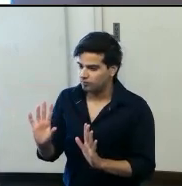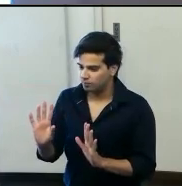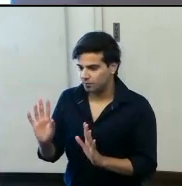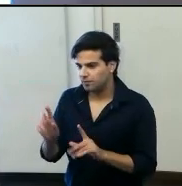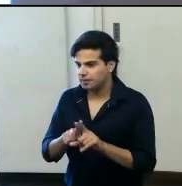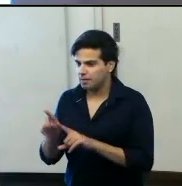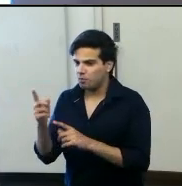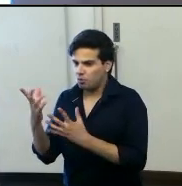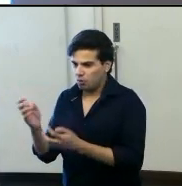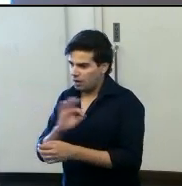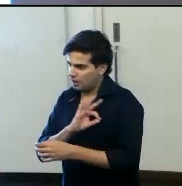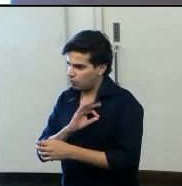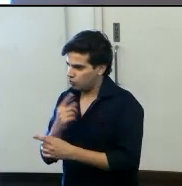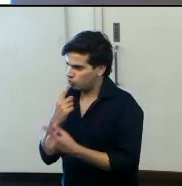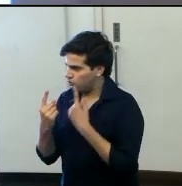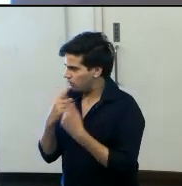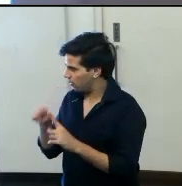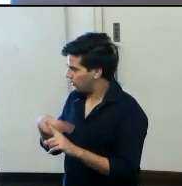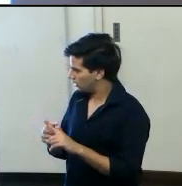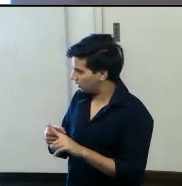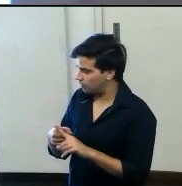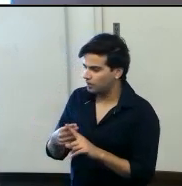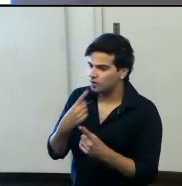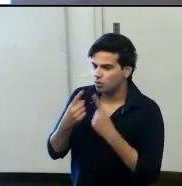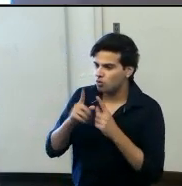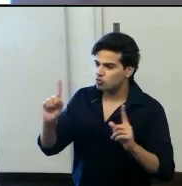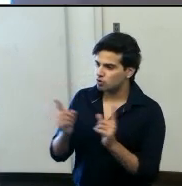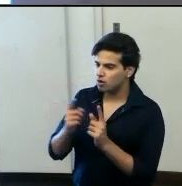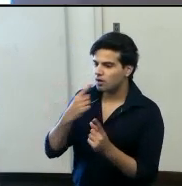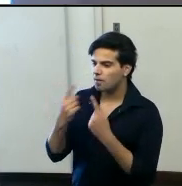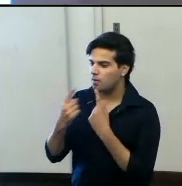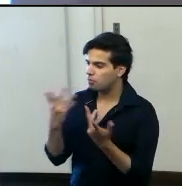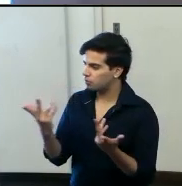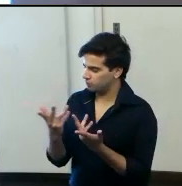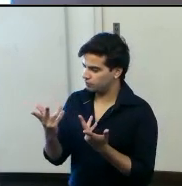like to also talk a little bit about this